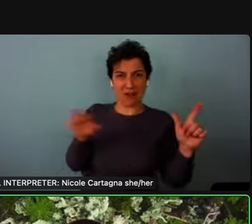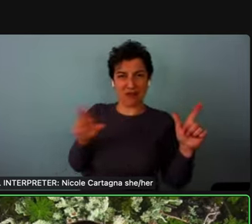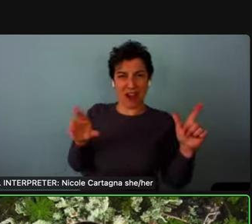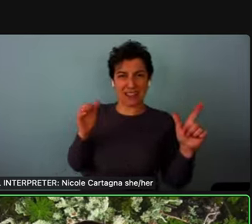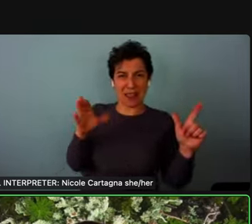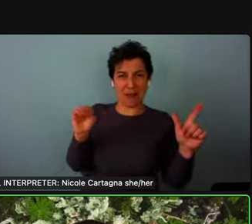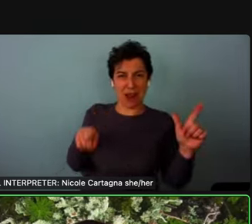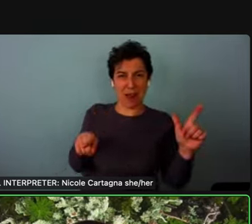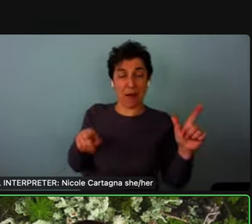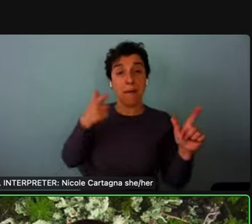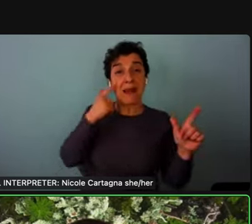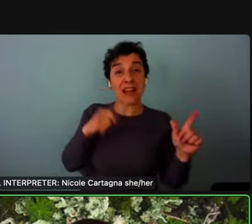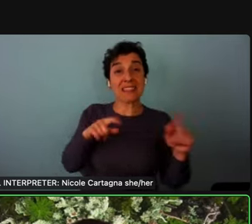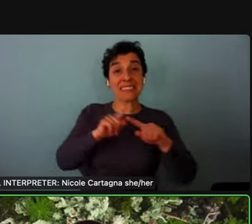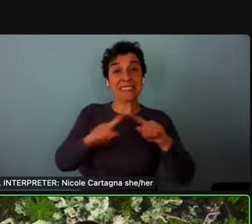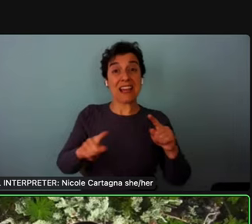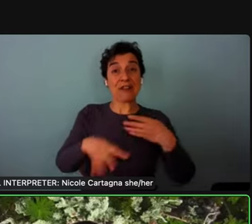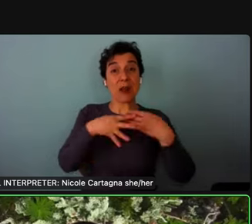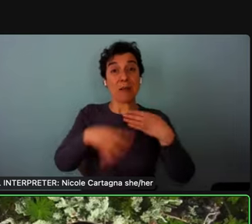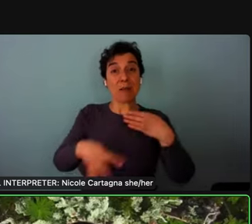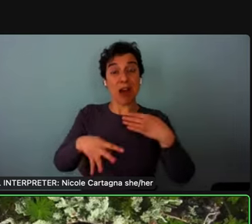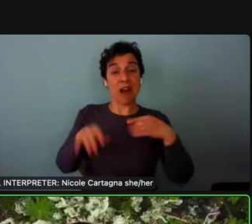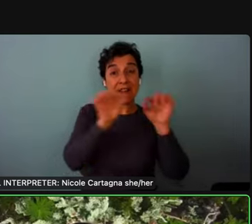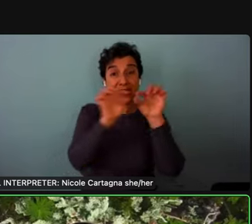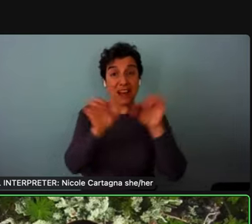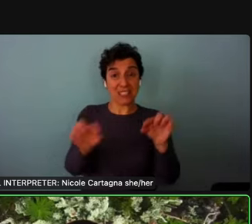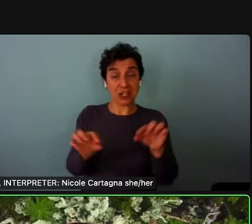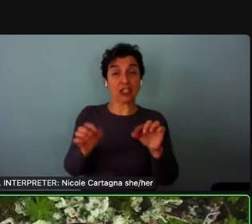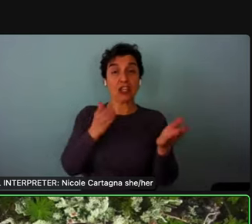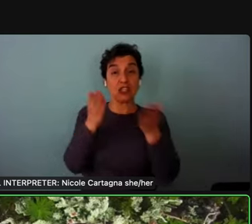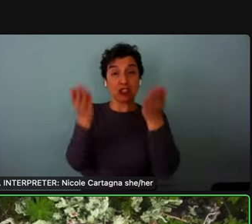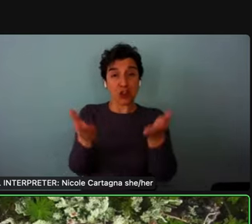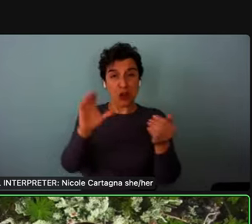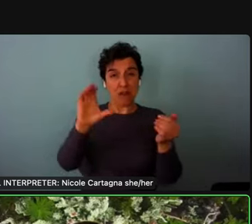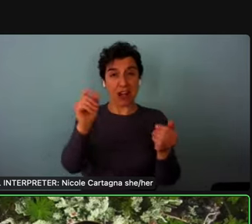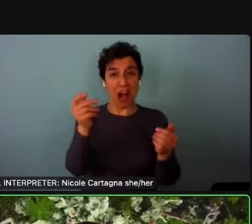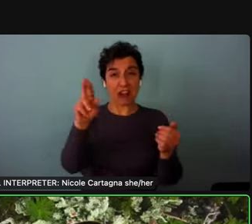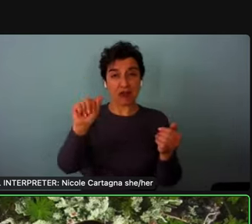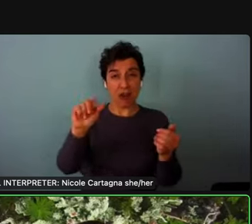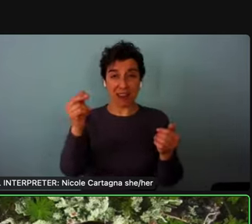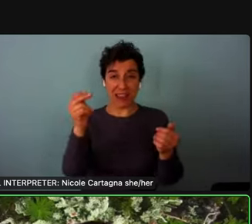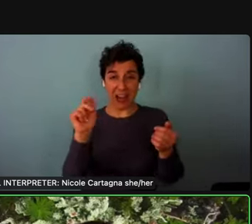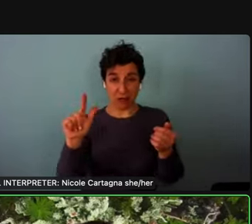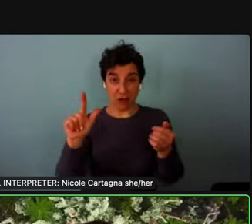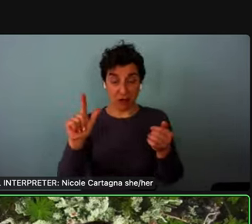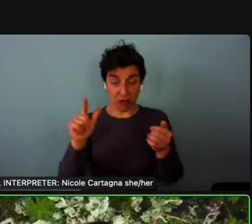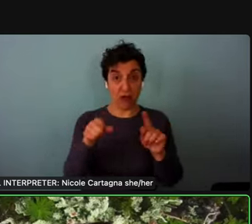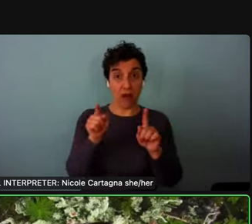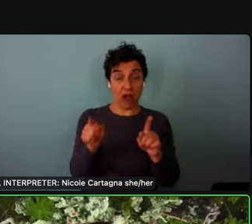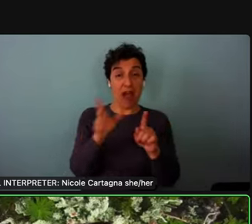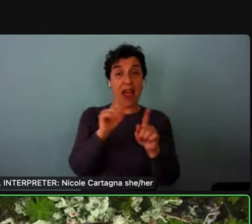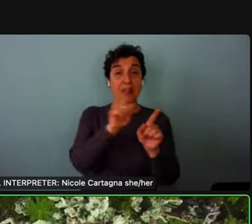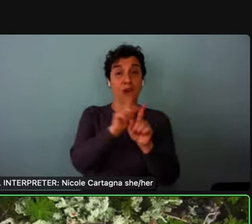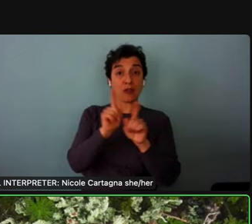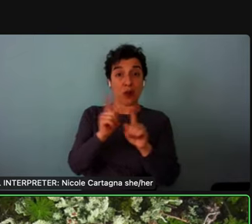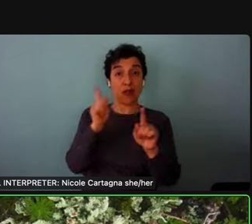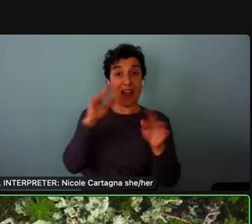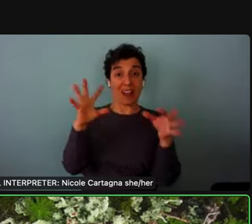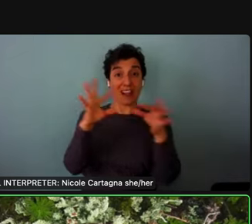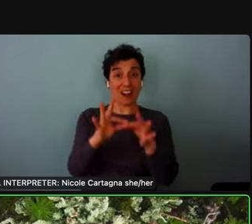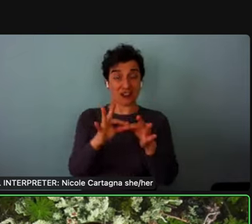because different blood vessels serve contralateral motor cortex and the cerebellum, the function connectivity is